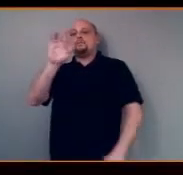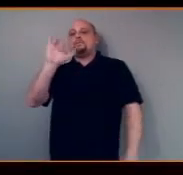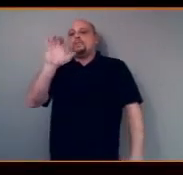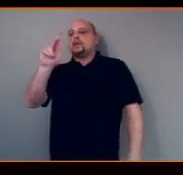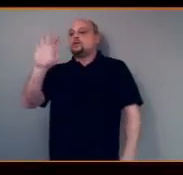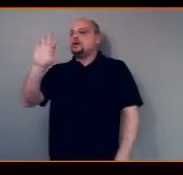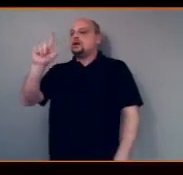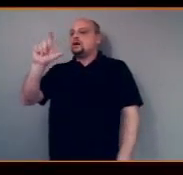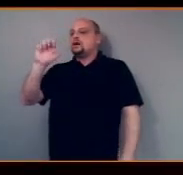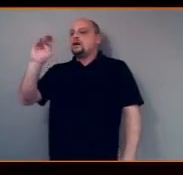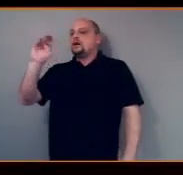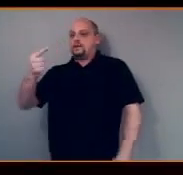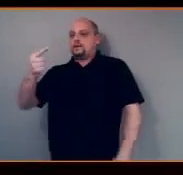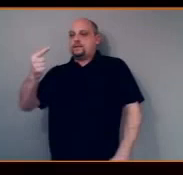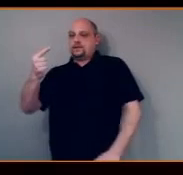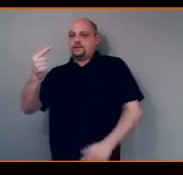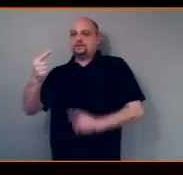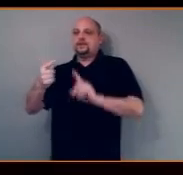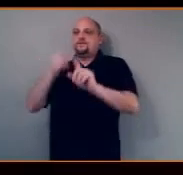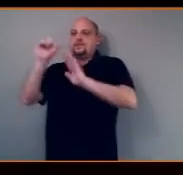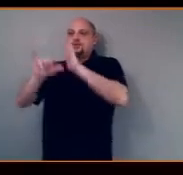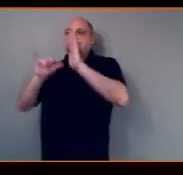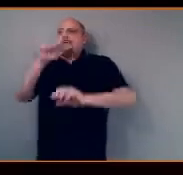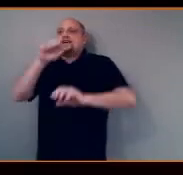a big Dr. Kelsey fan.